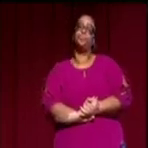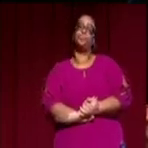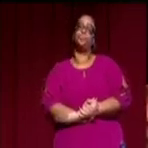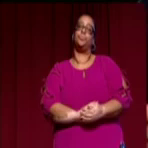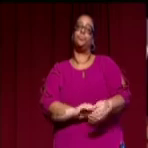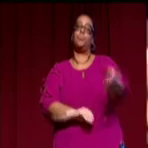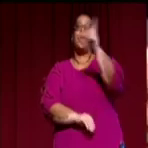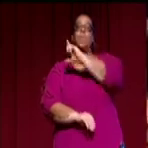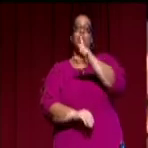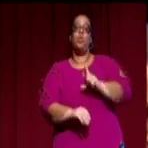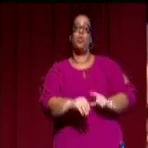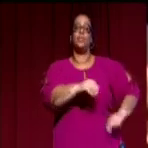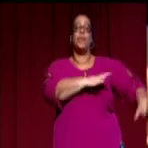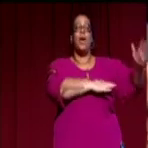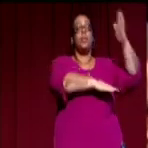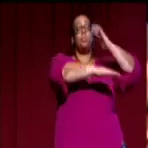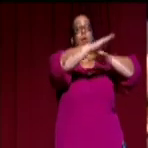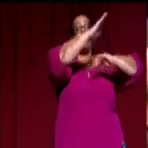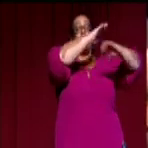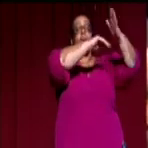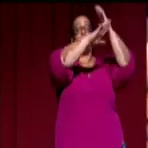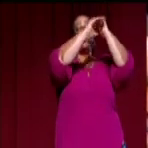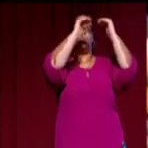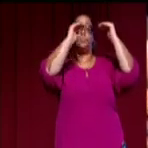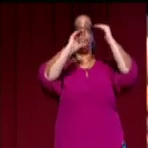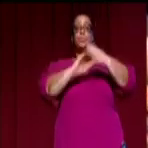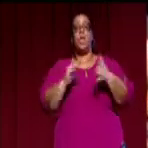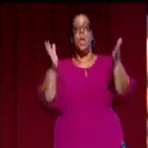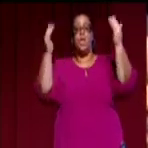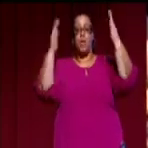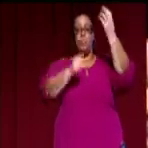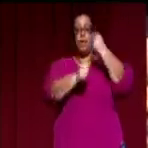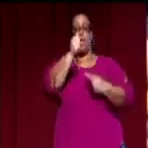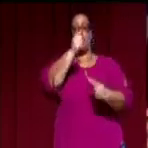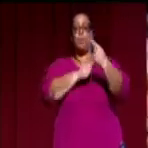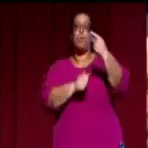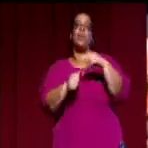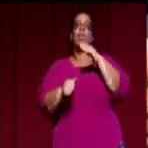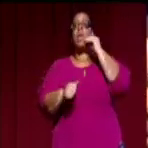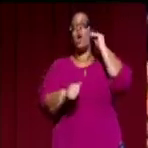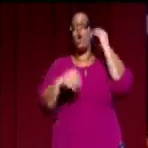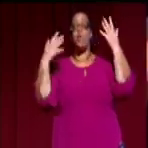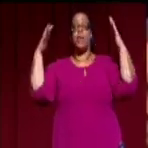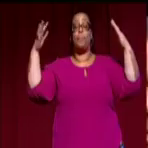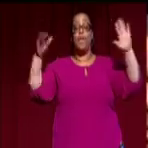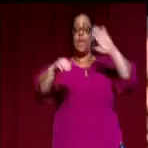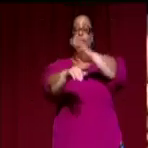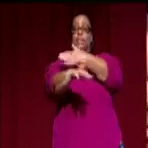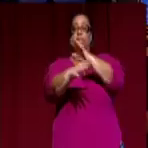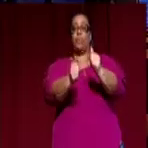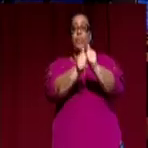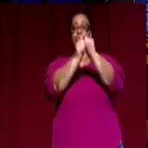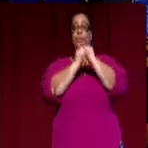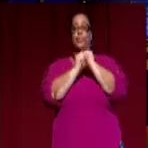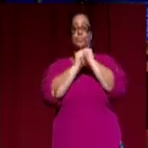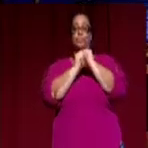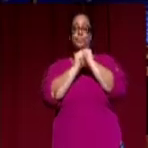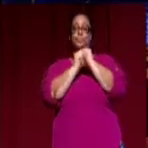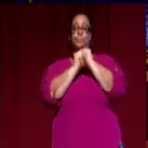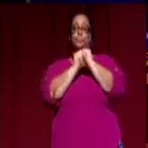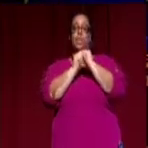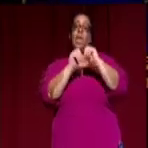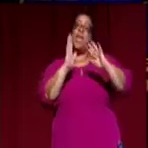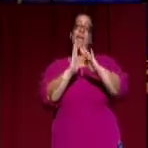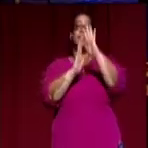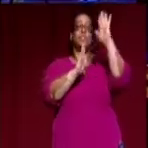is high above the heavens. The Lord is high above the heavens. Come on, everybody at home, clap your hands and sing it with me. And his glory